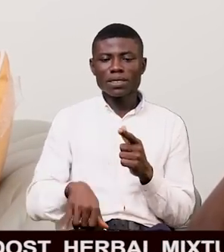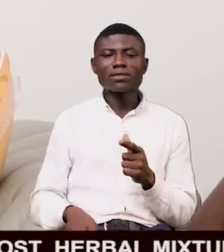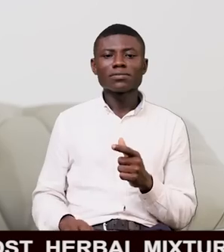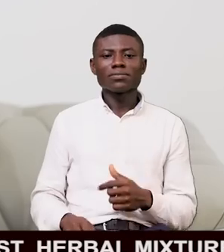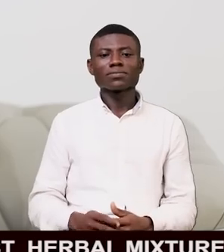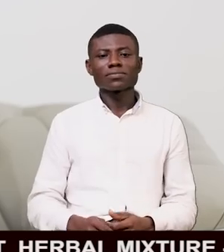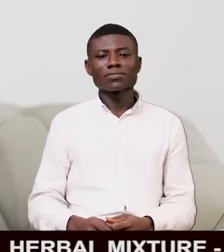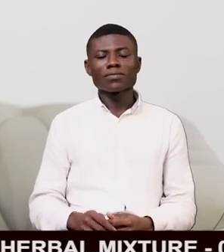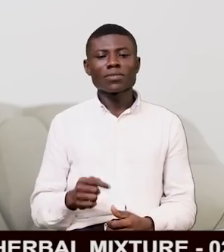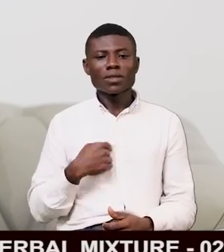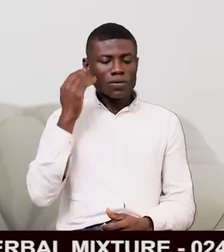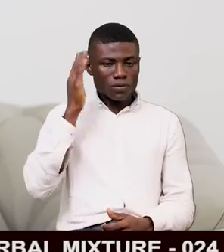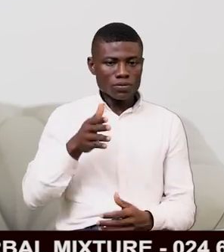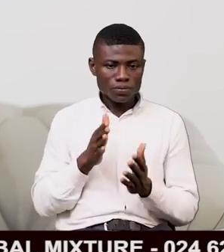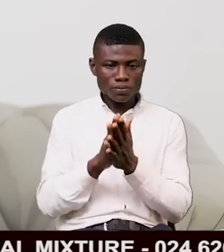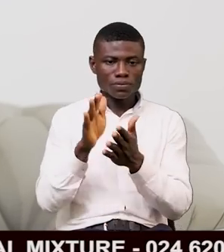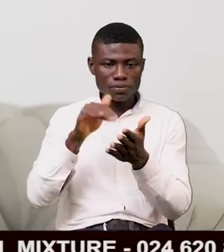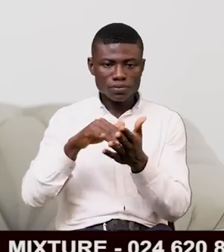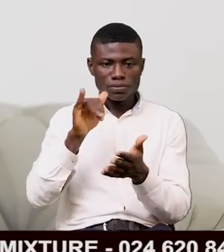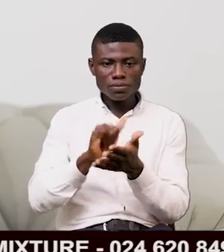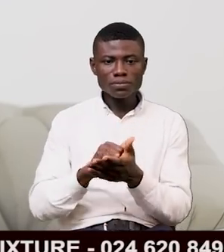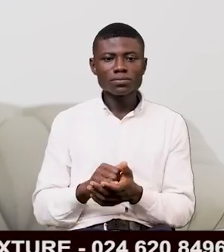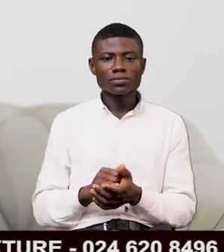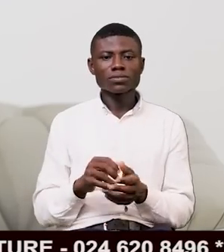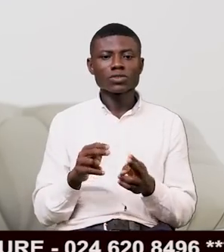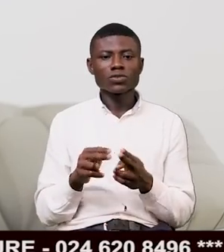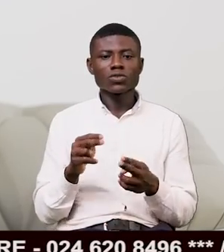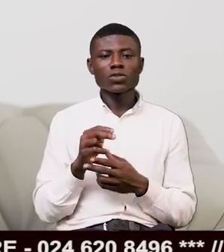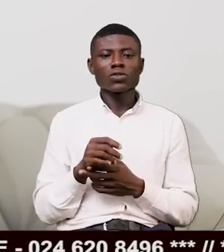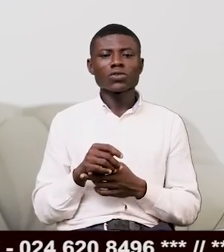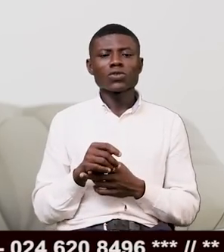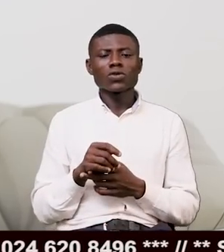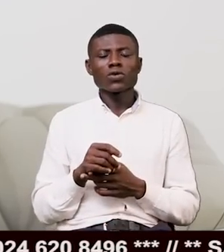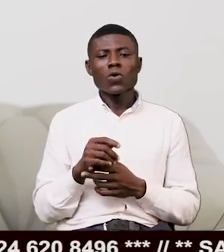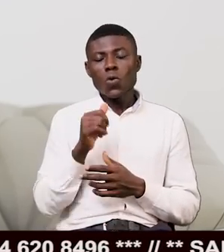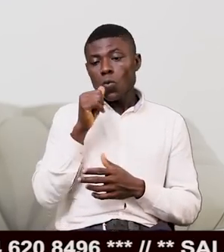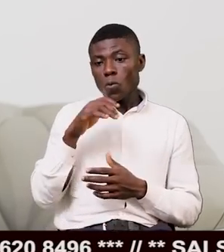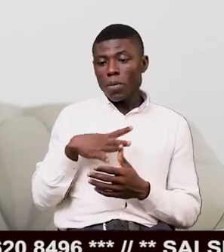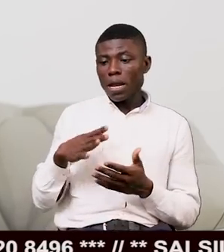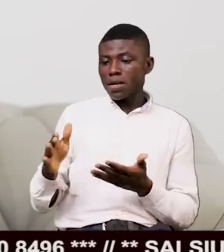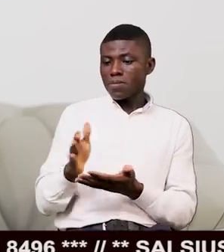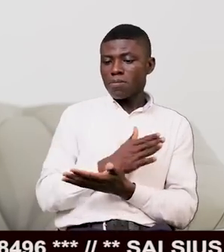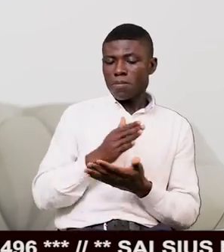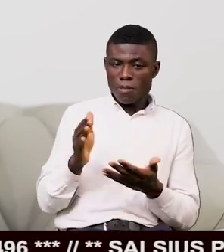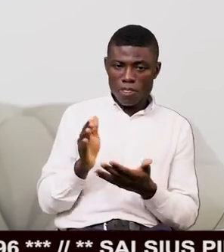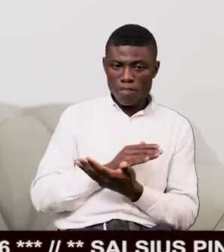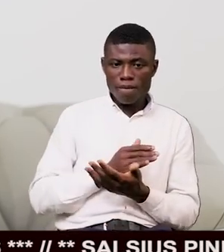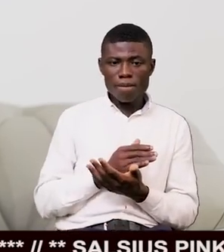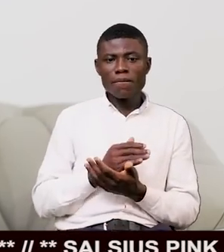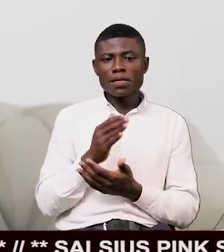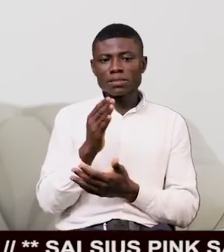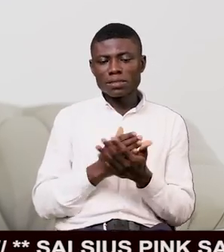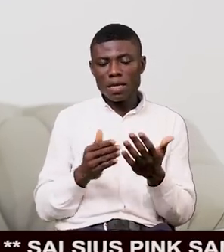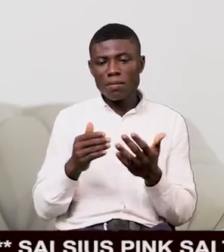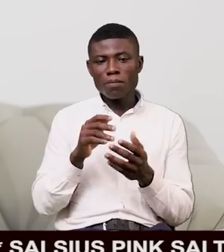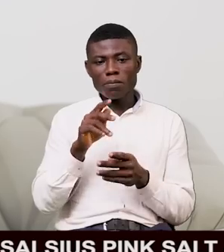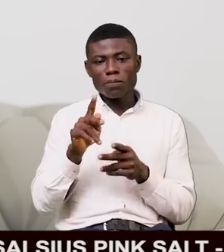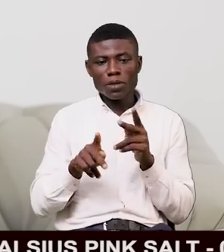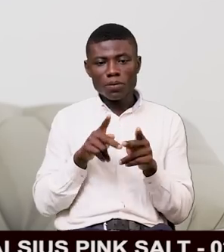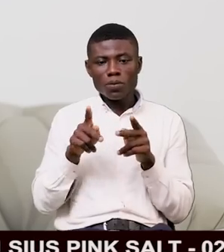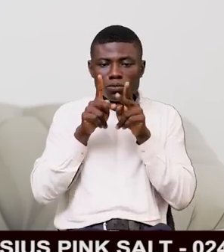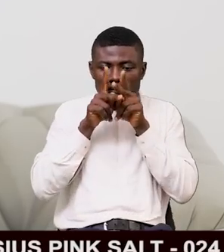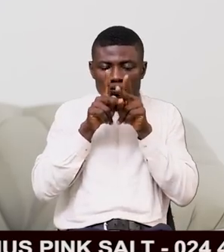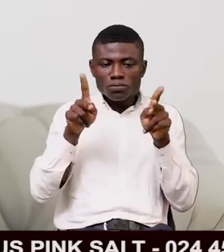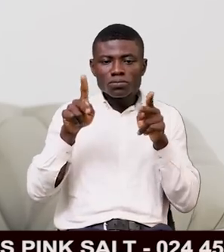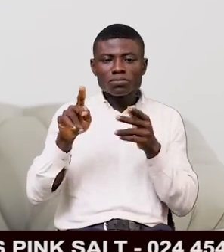nti me se bi so bi unse ema o mo fame some men enye o mo nyina because ehun men